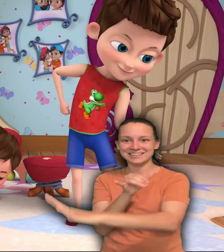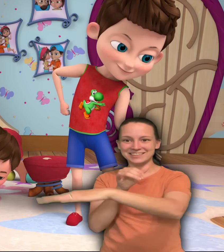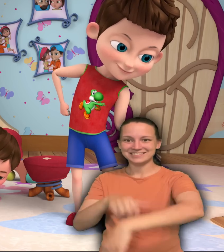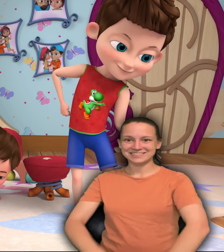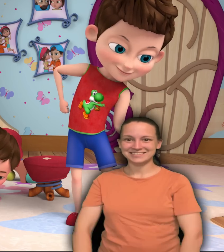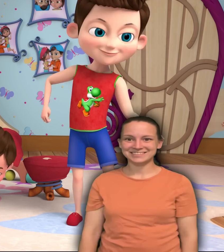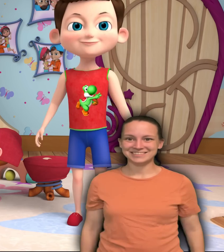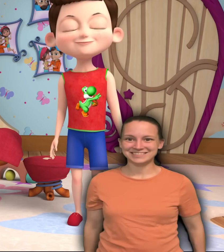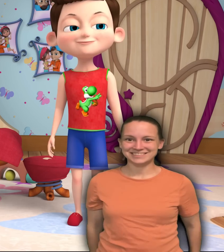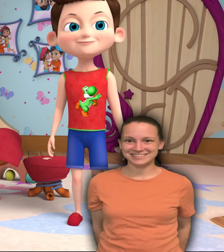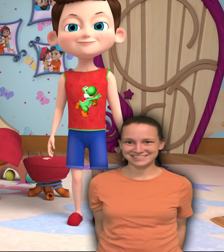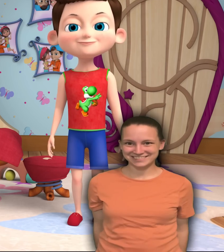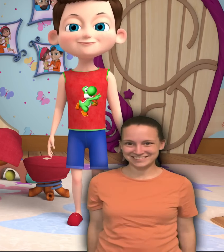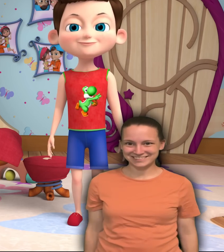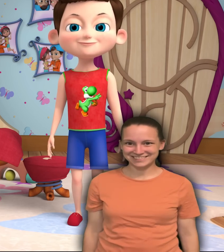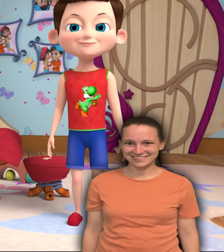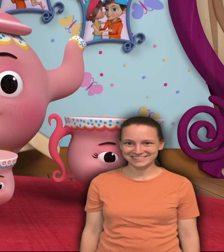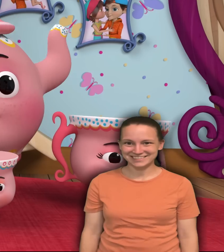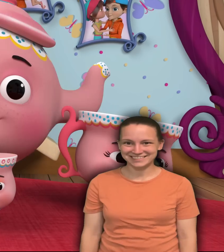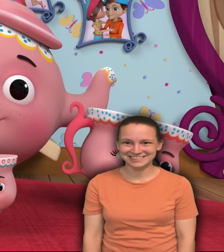me out